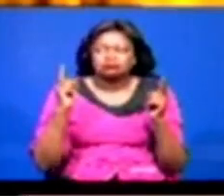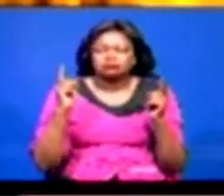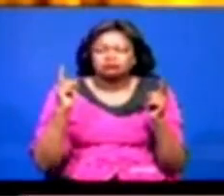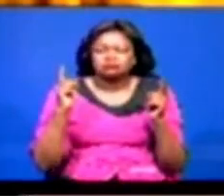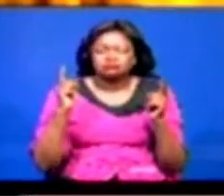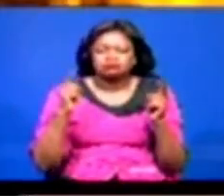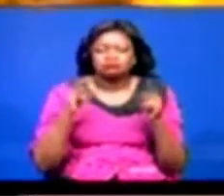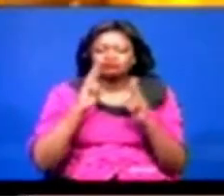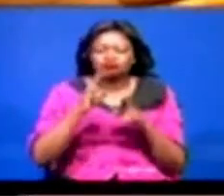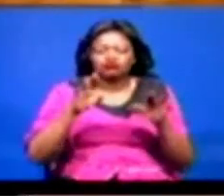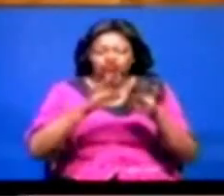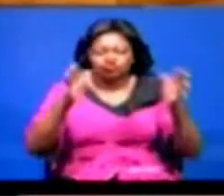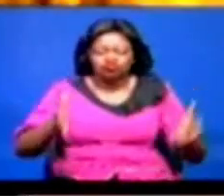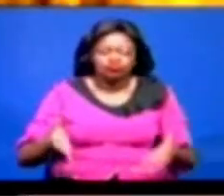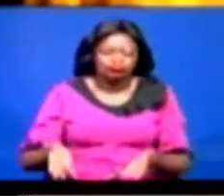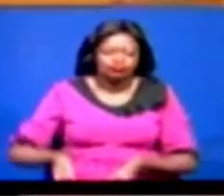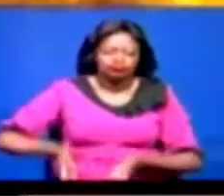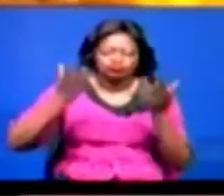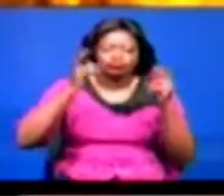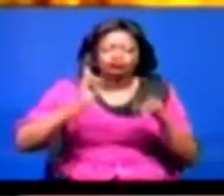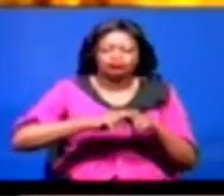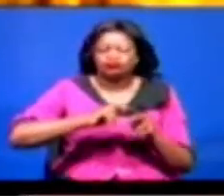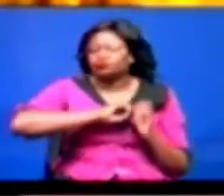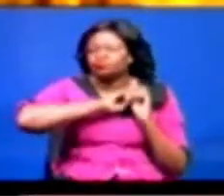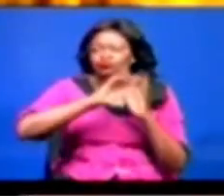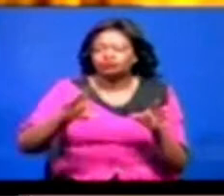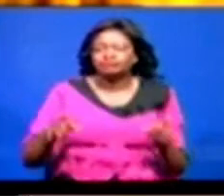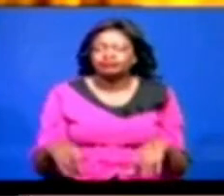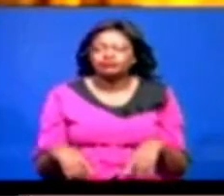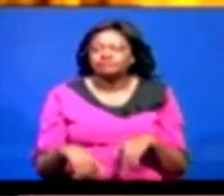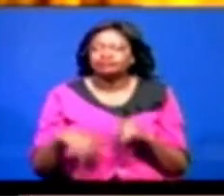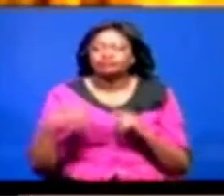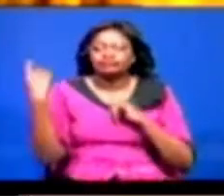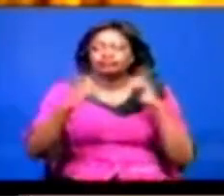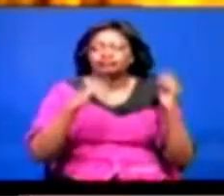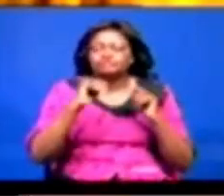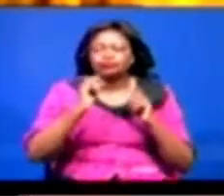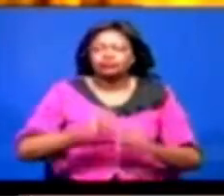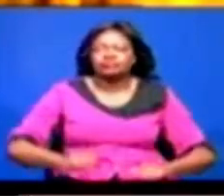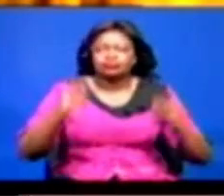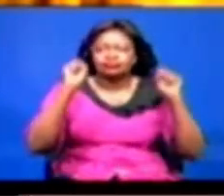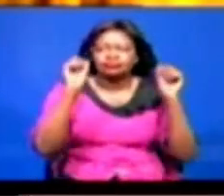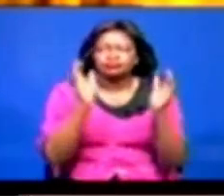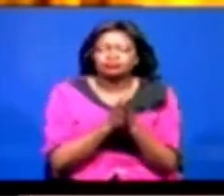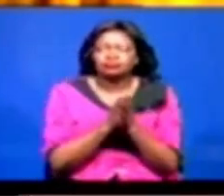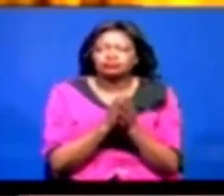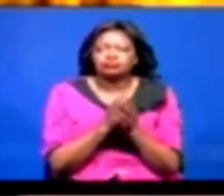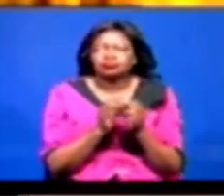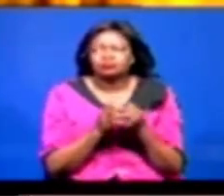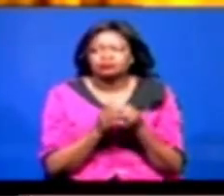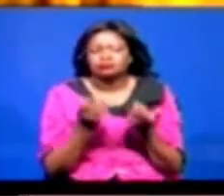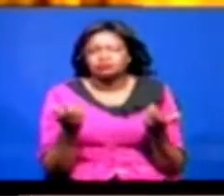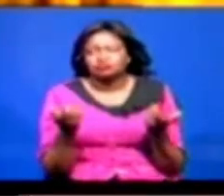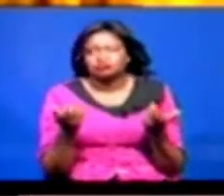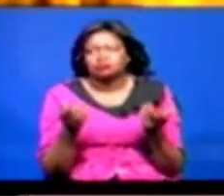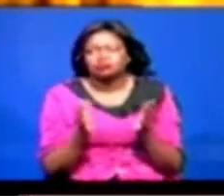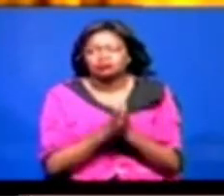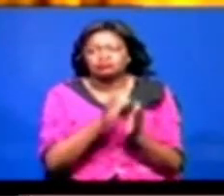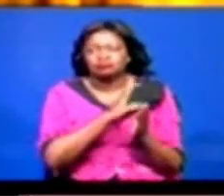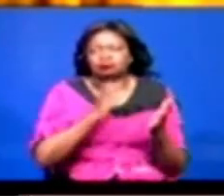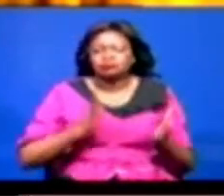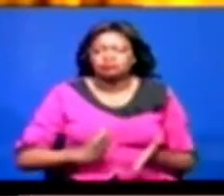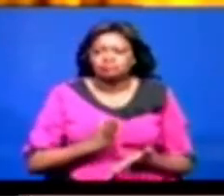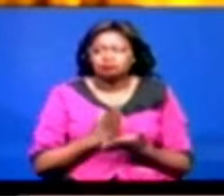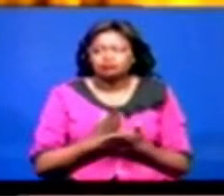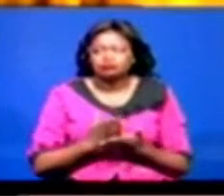results, threw down chairs, assaulted the chairperson and the commissioners. In fact,